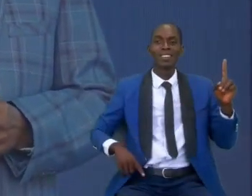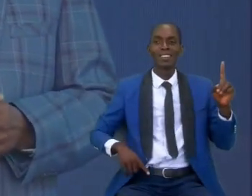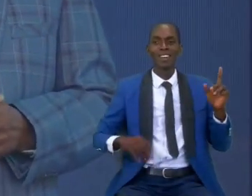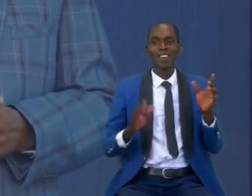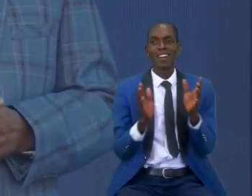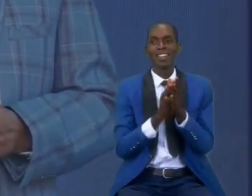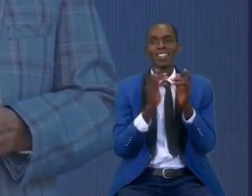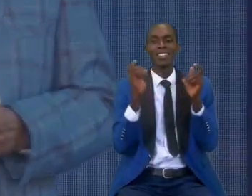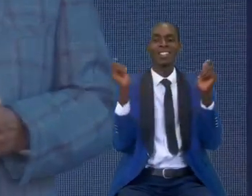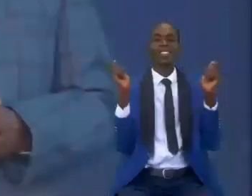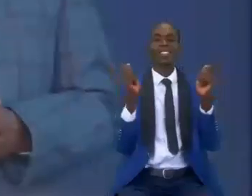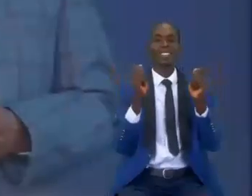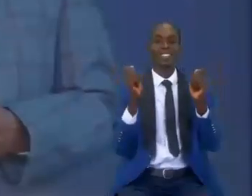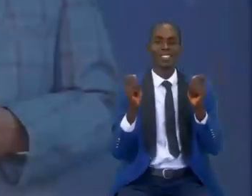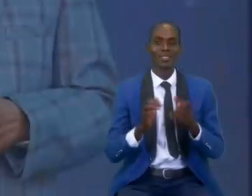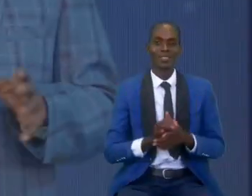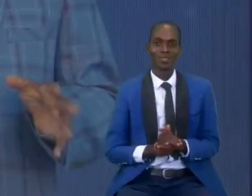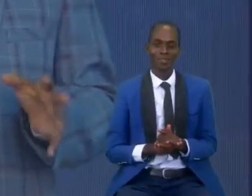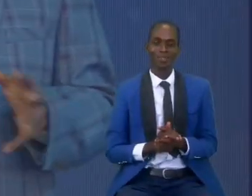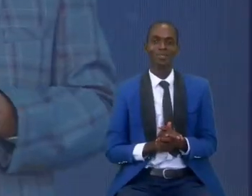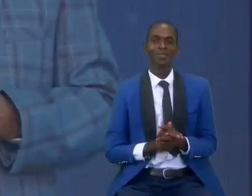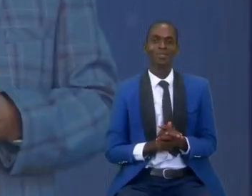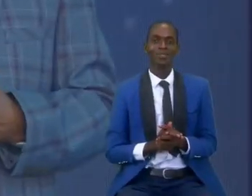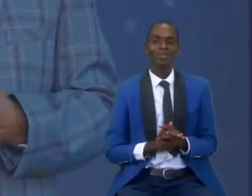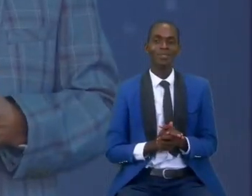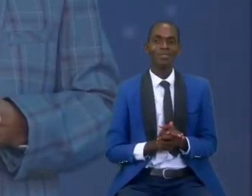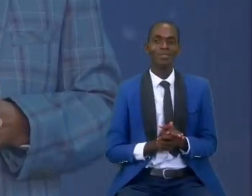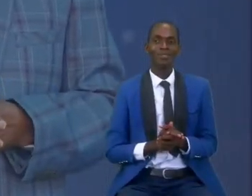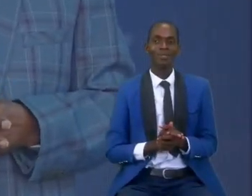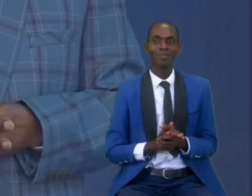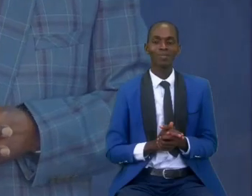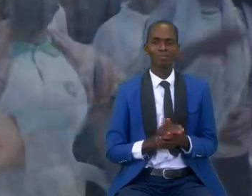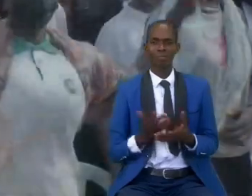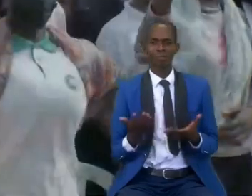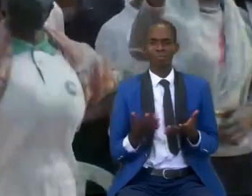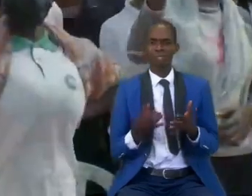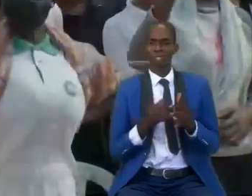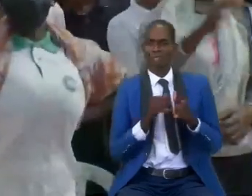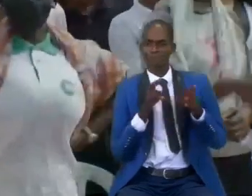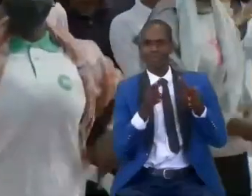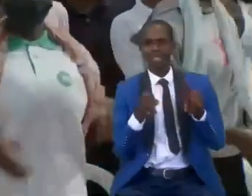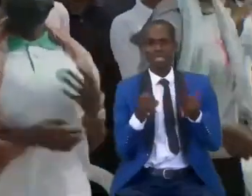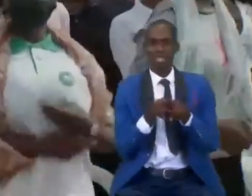Looks like there's a great impact here this morning.